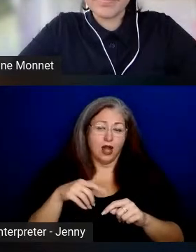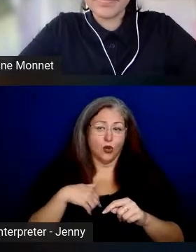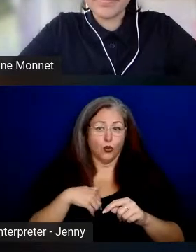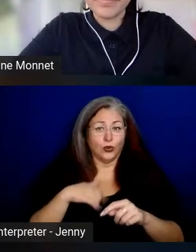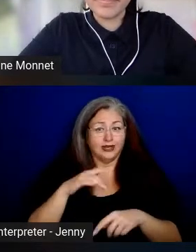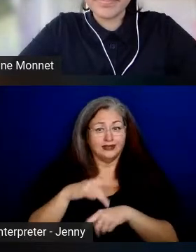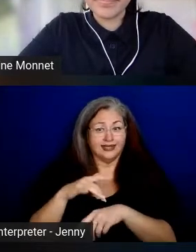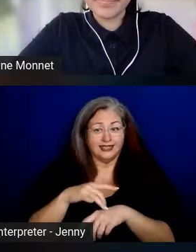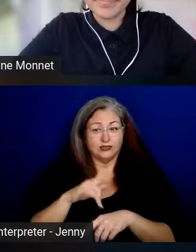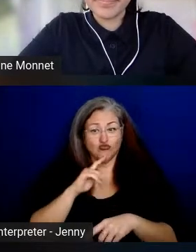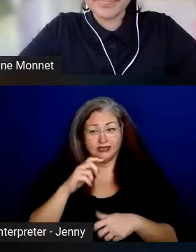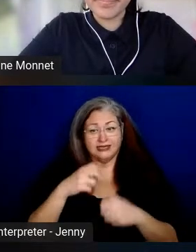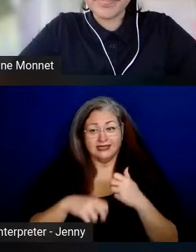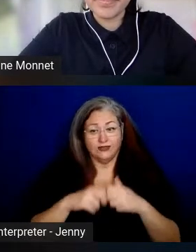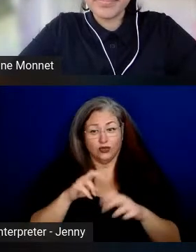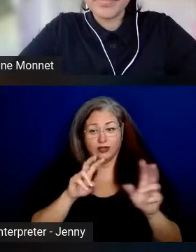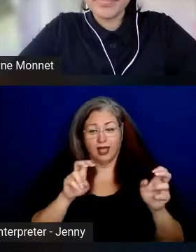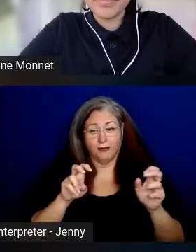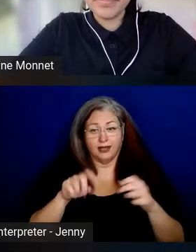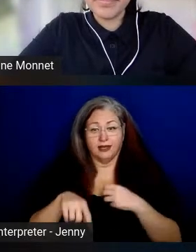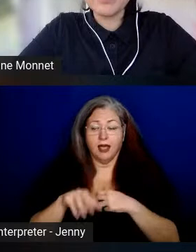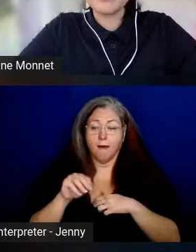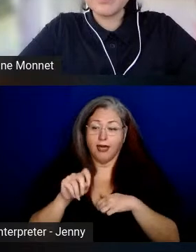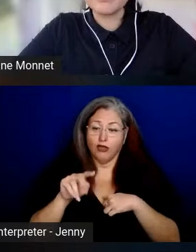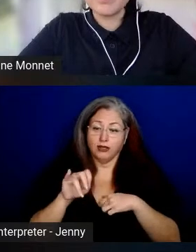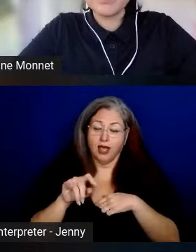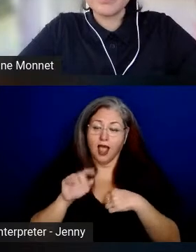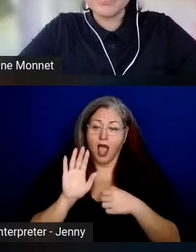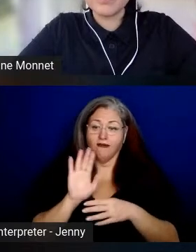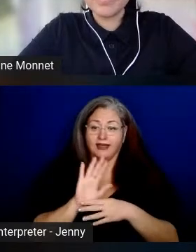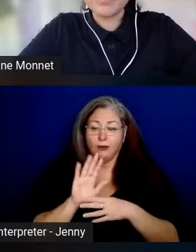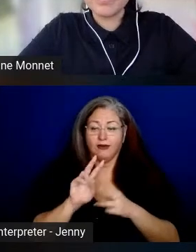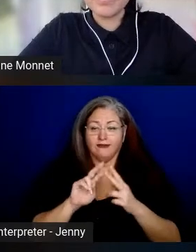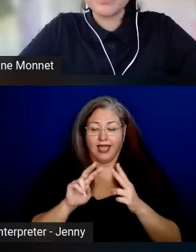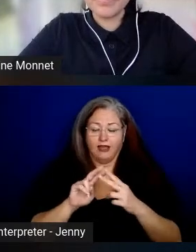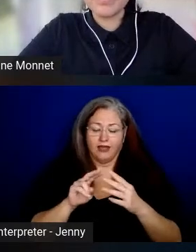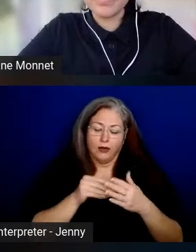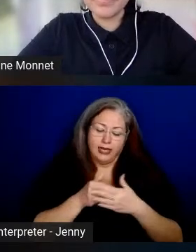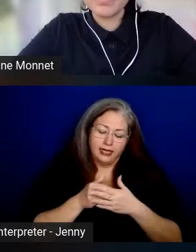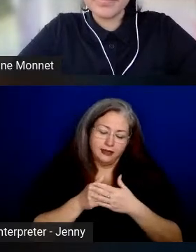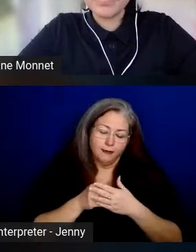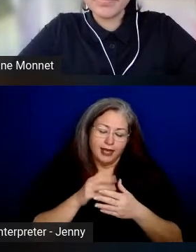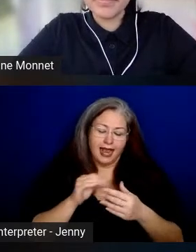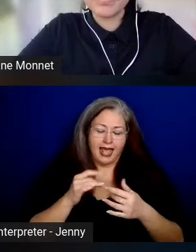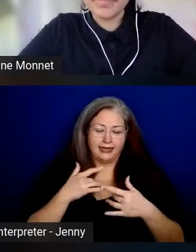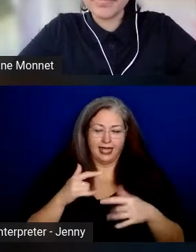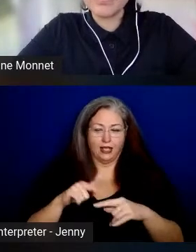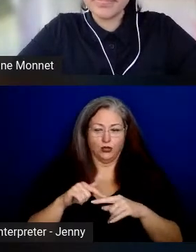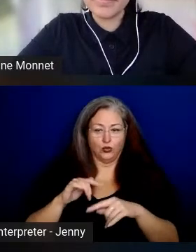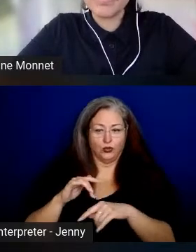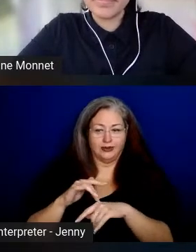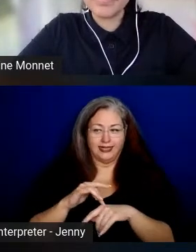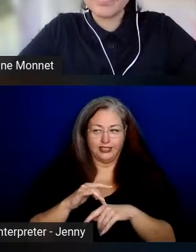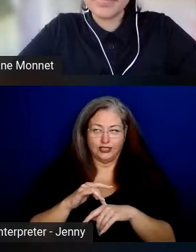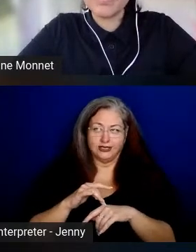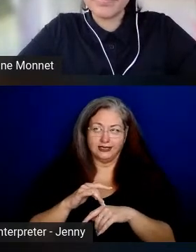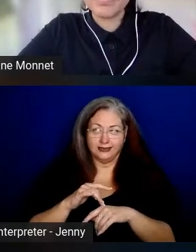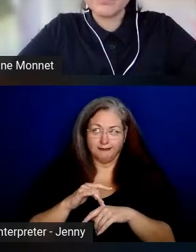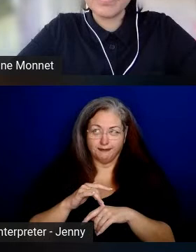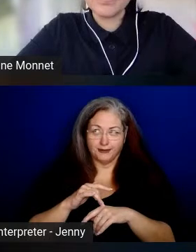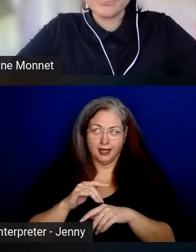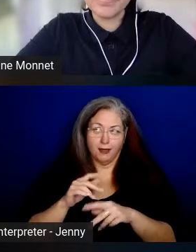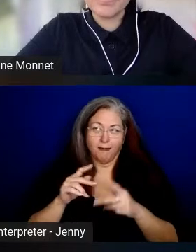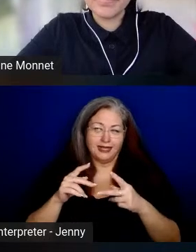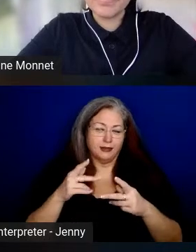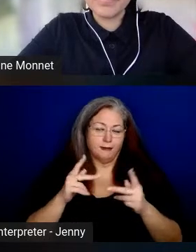You know, Mother Tongue films are intimate and tend to go places that are less commonly traveled. It's very interesting. Again, we're